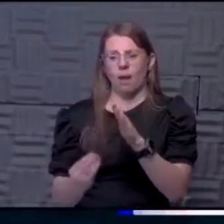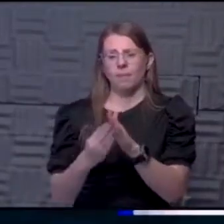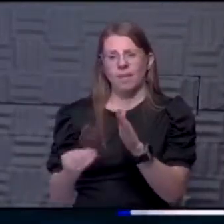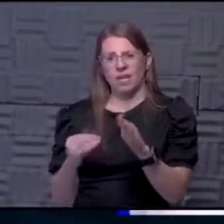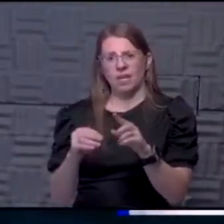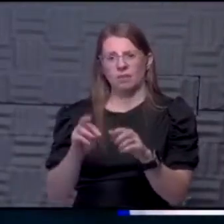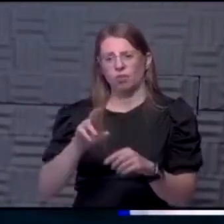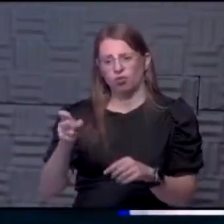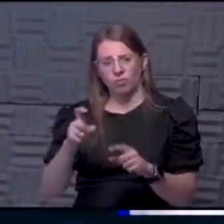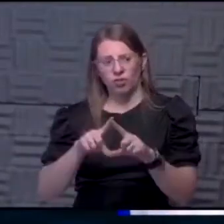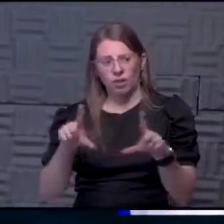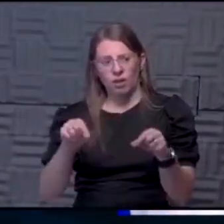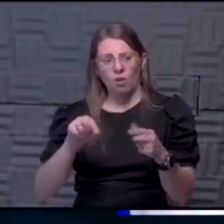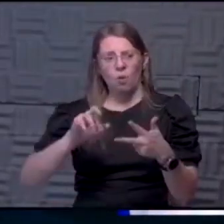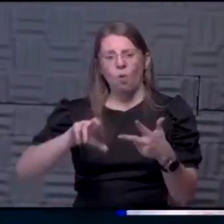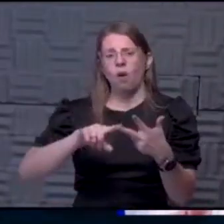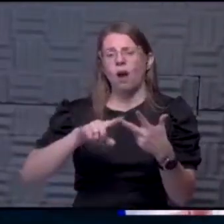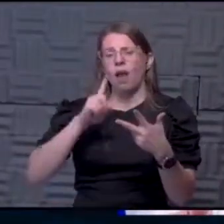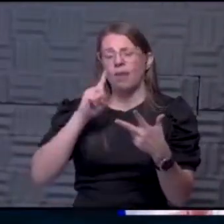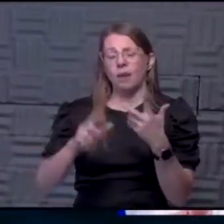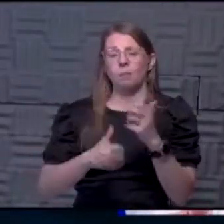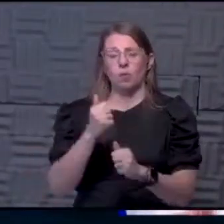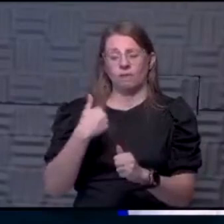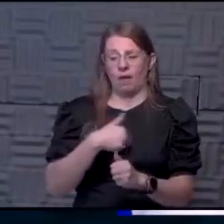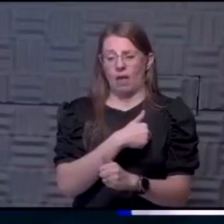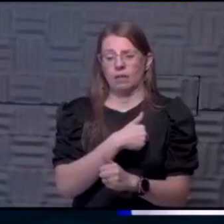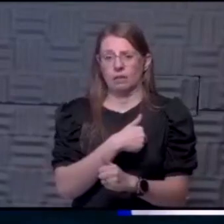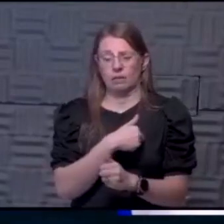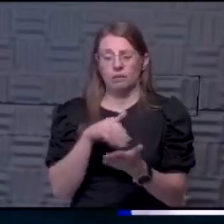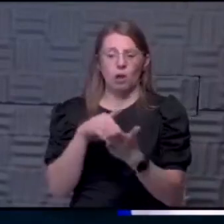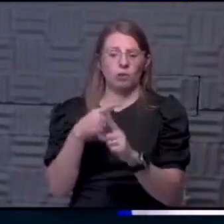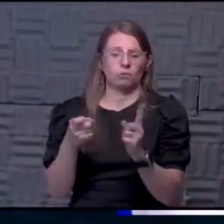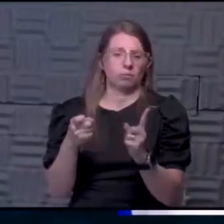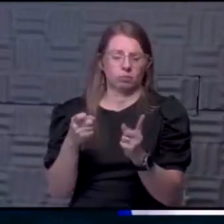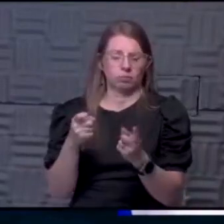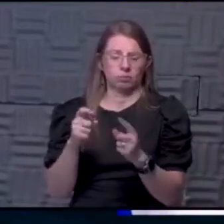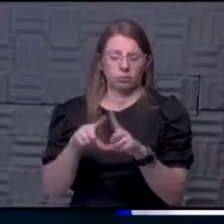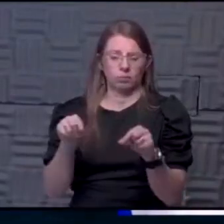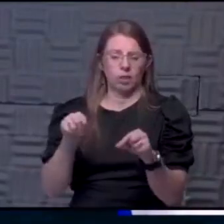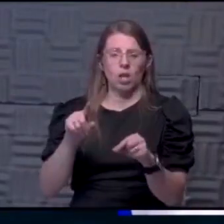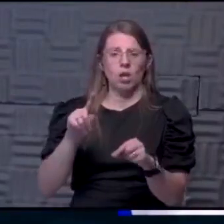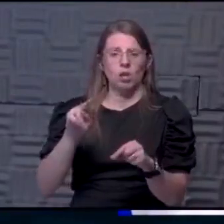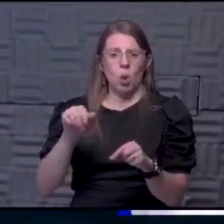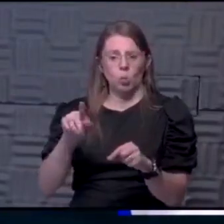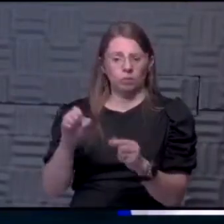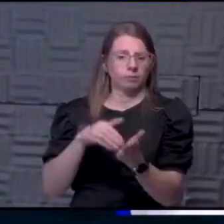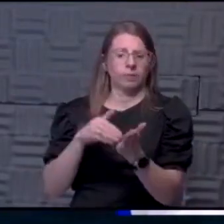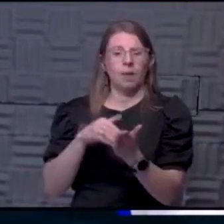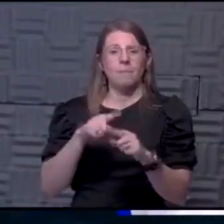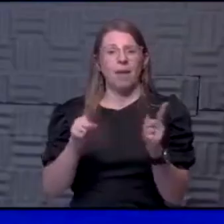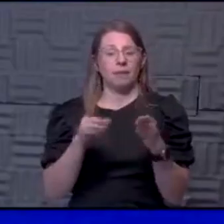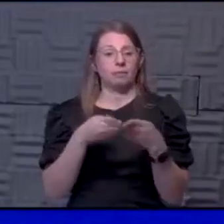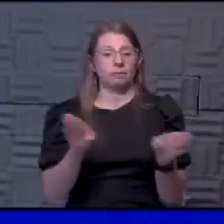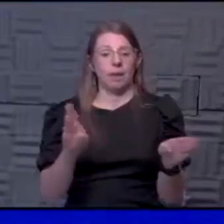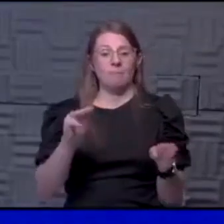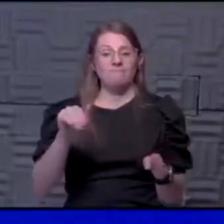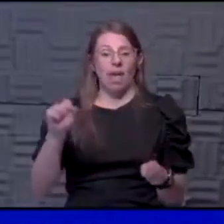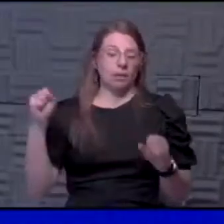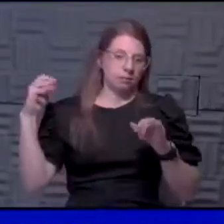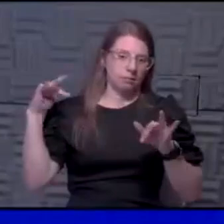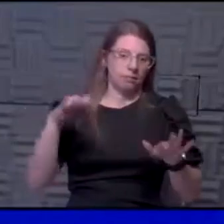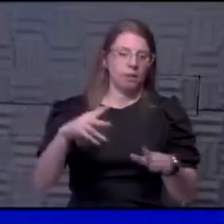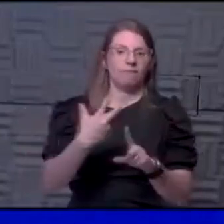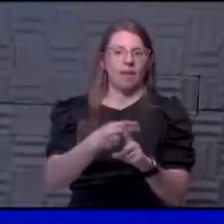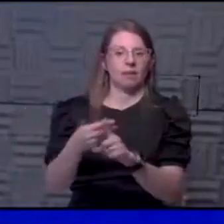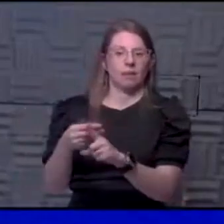prescriptions. But I think for most of us, we're going to say, especially in these mass vaccination clinics, you're just going